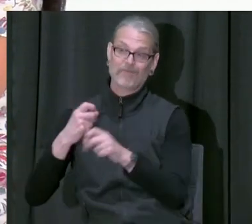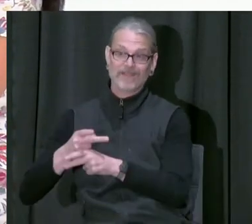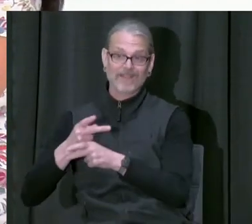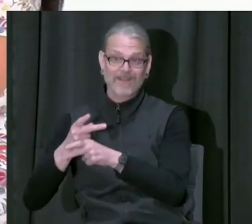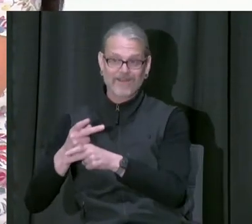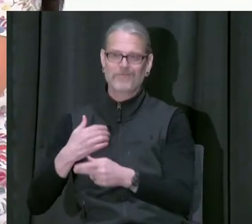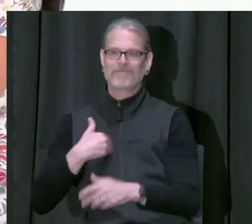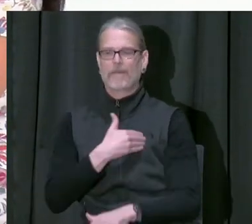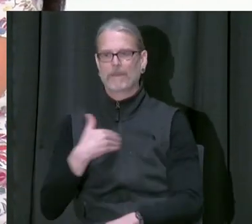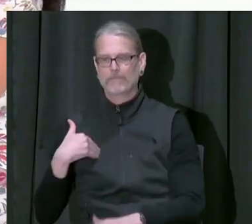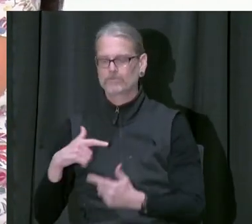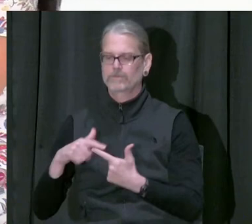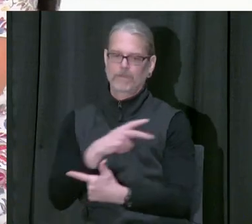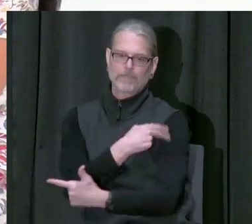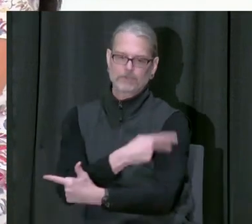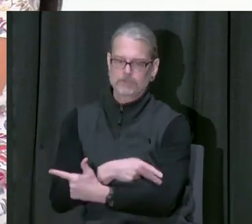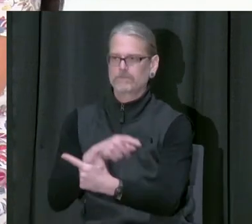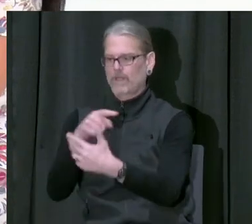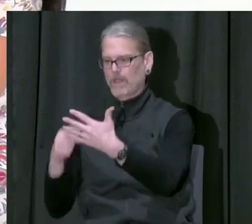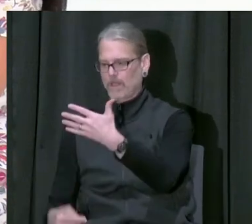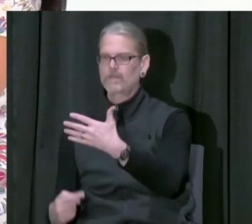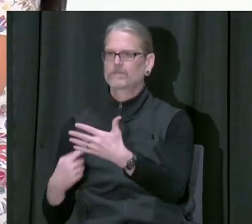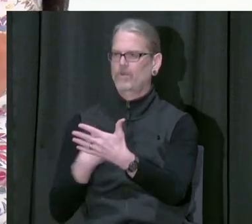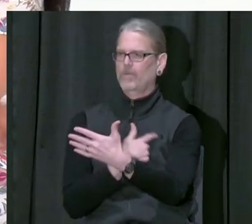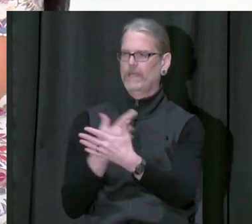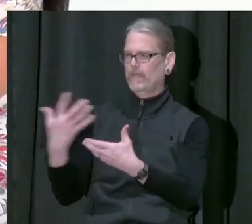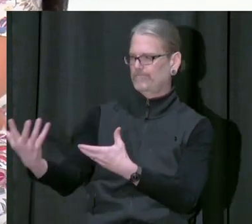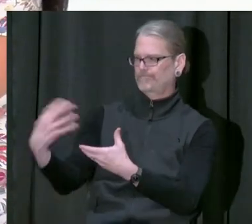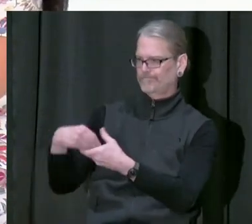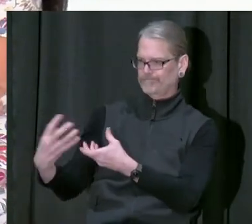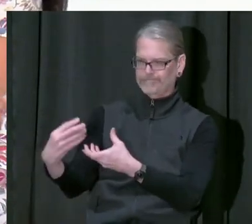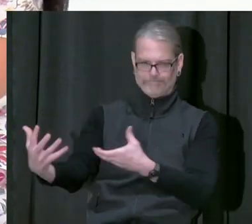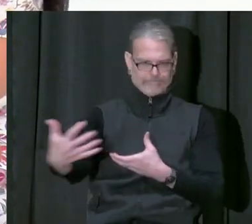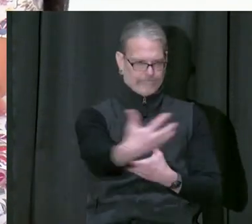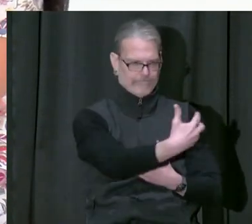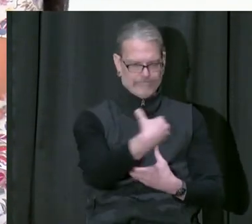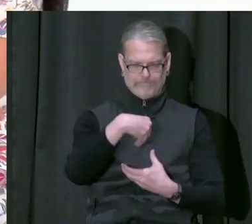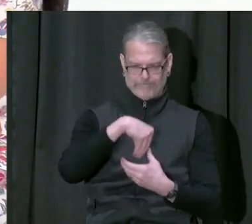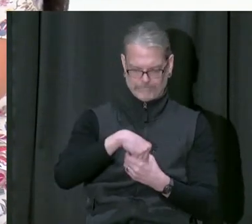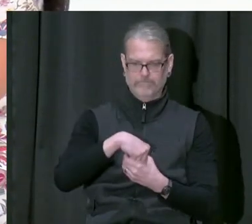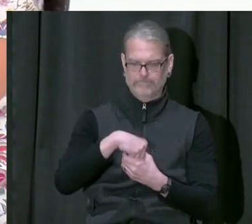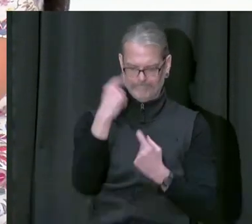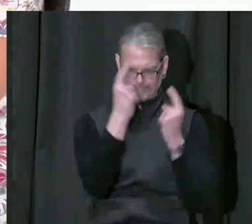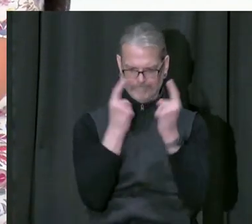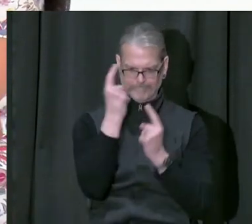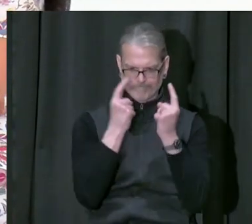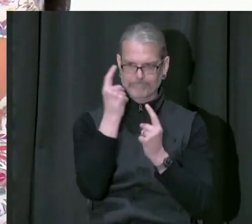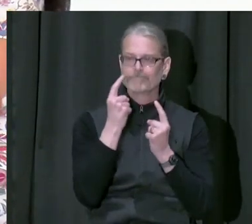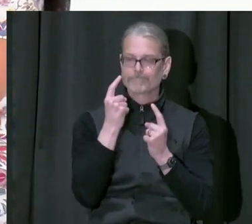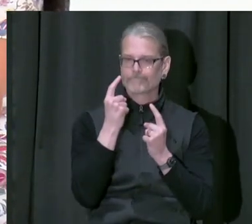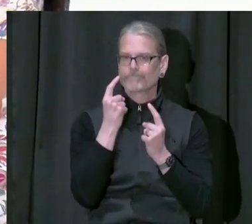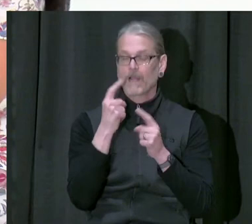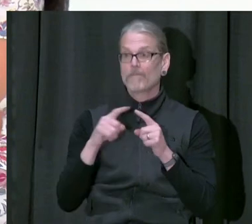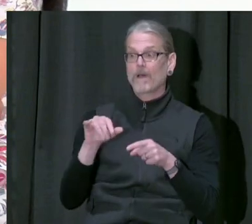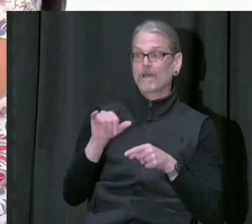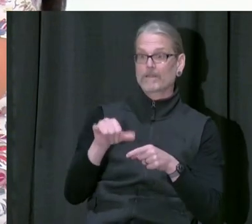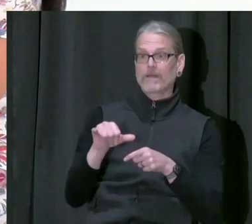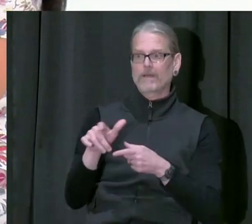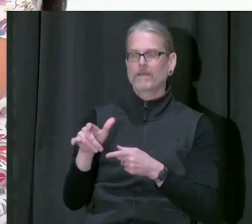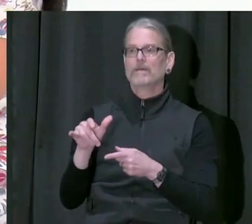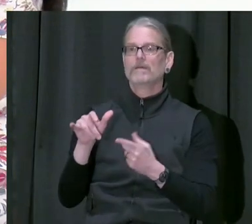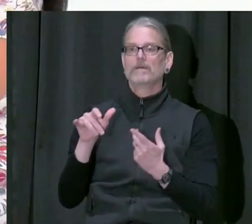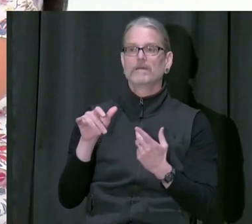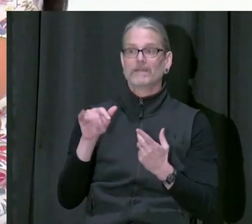got members, patients, and everybody, so we accounted for all of that. But with that said, for somebody who doesn't have an